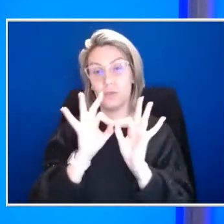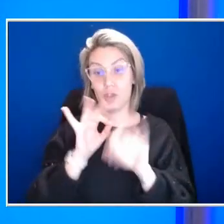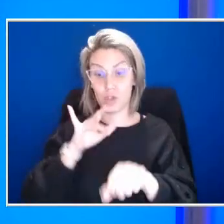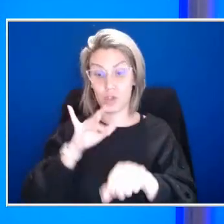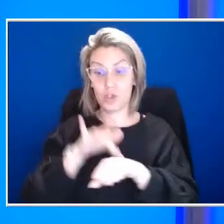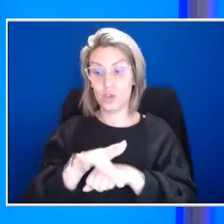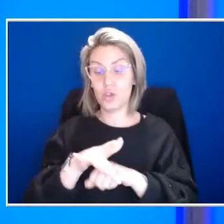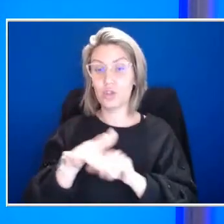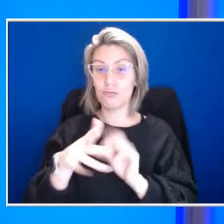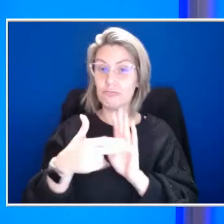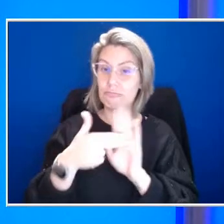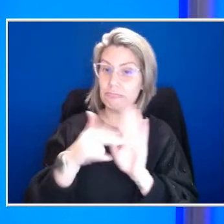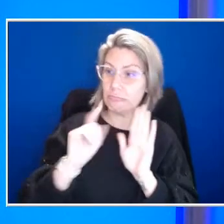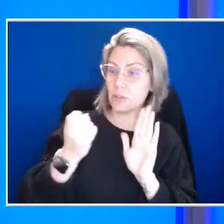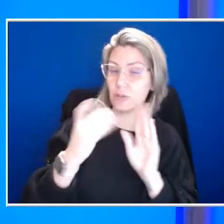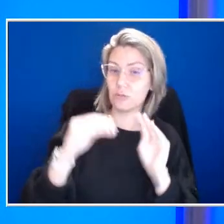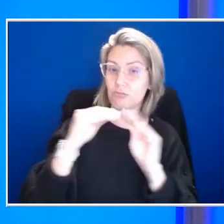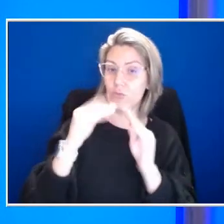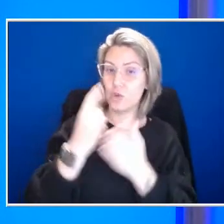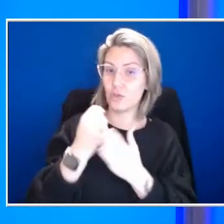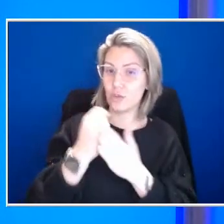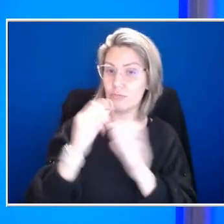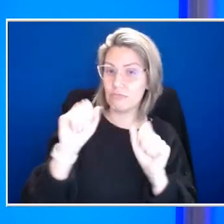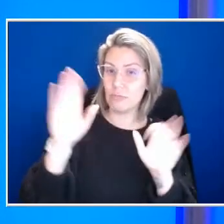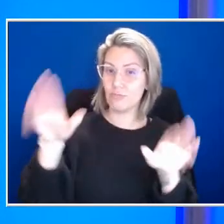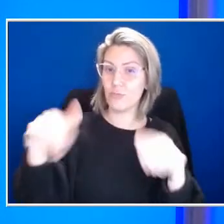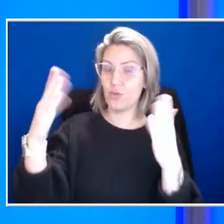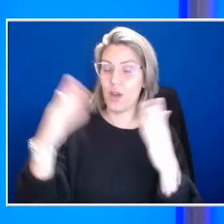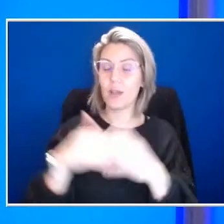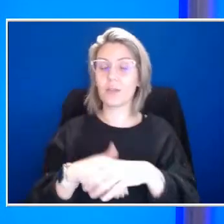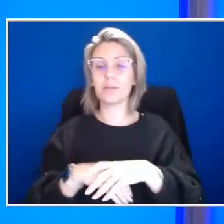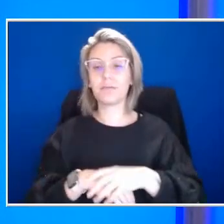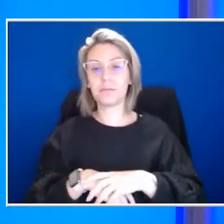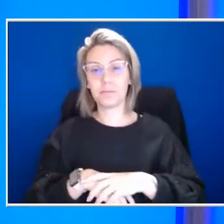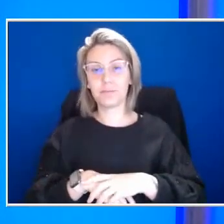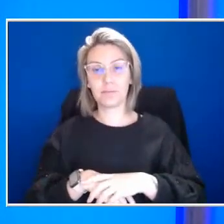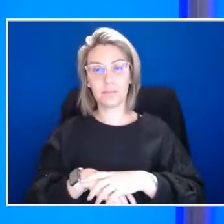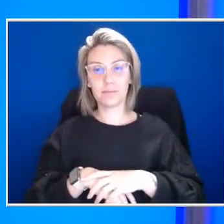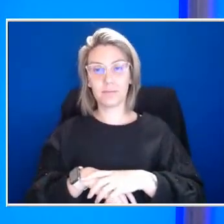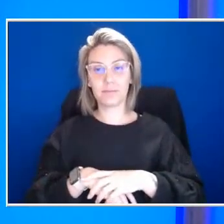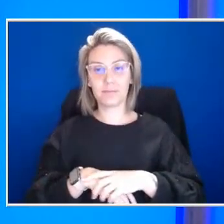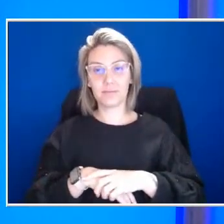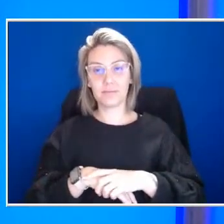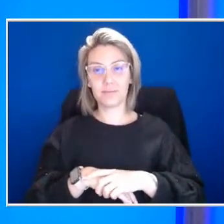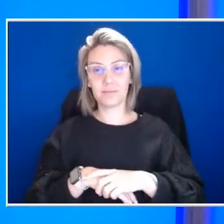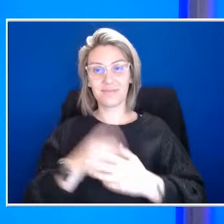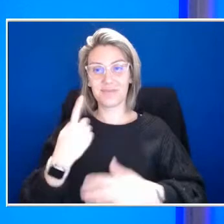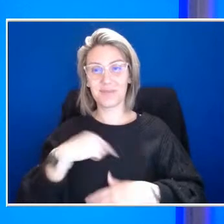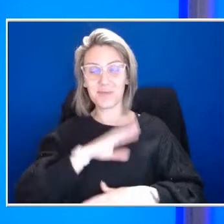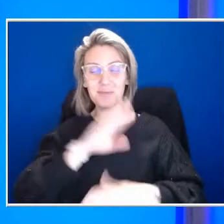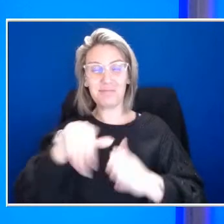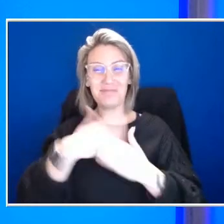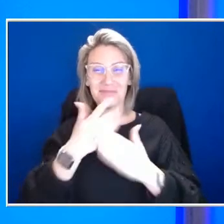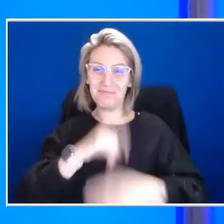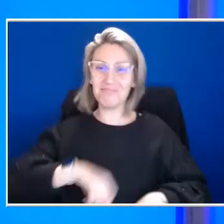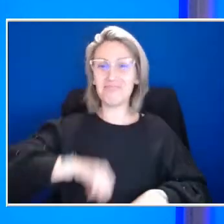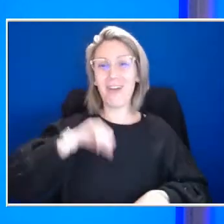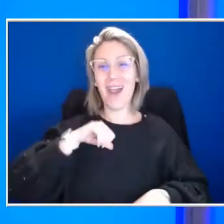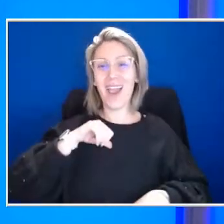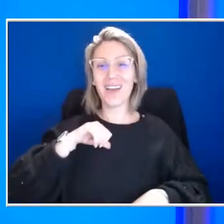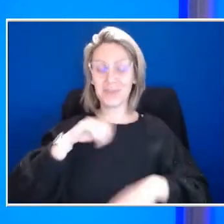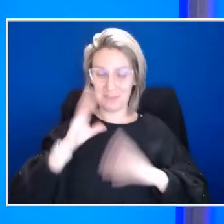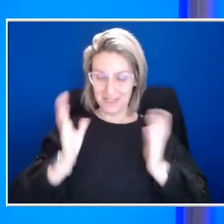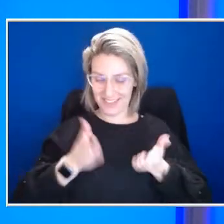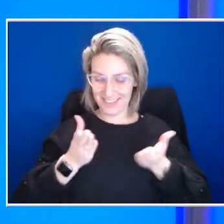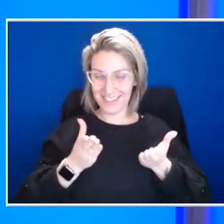treatment options you can provide for them. And then I think all of us are very proud to be here in our